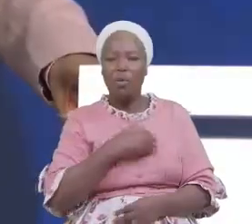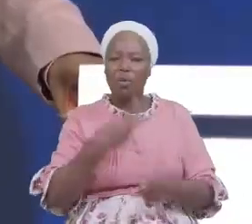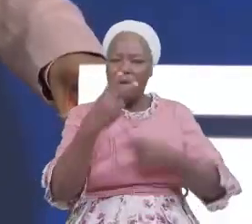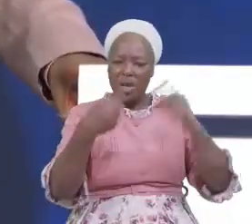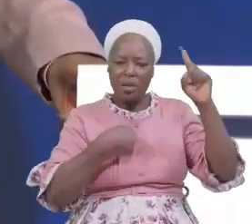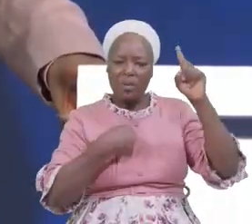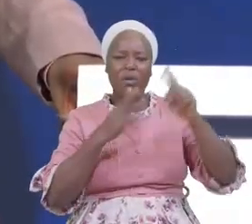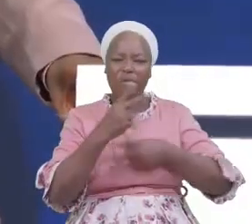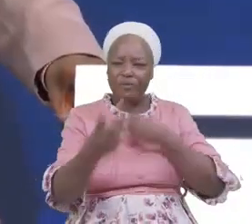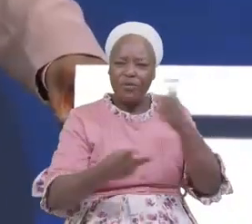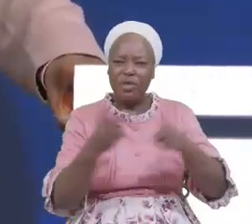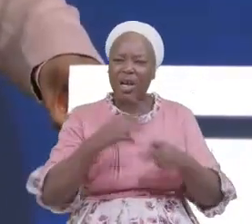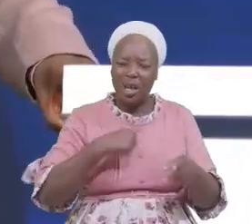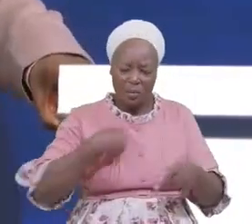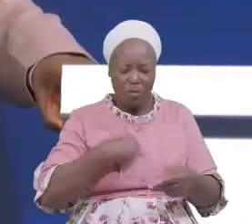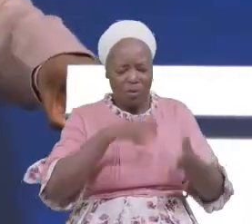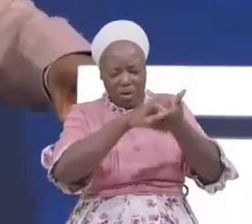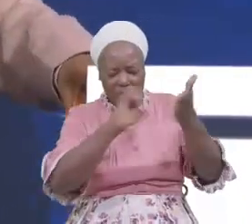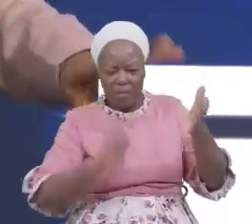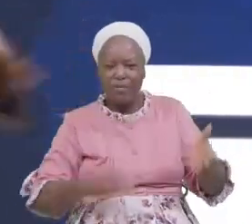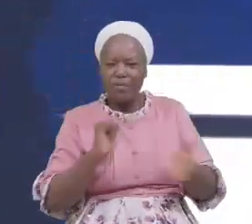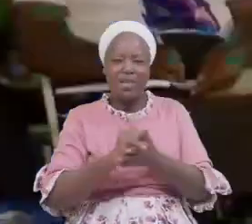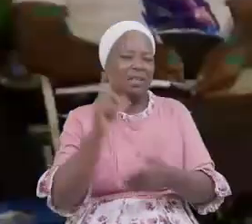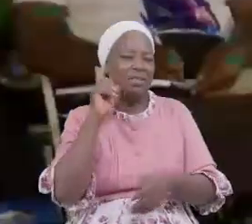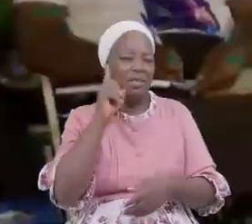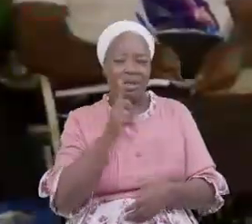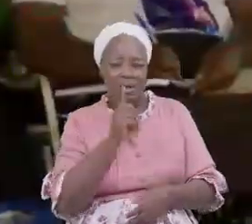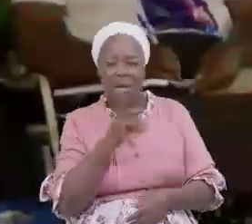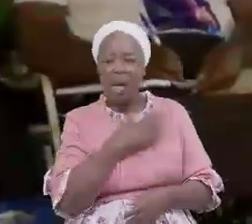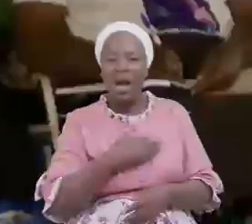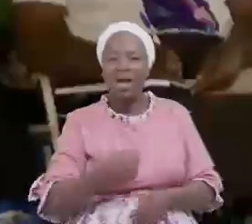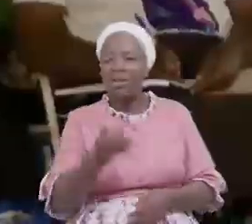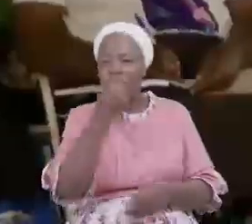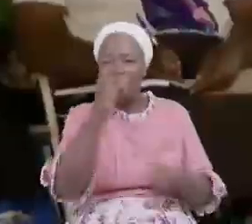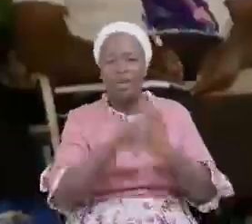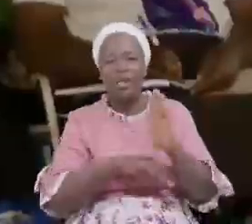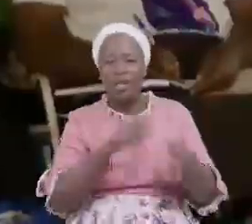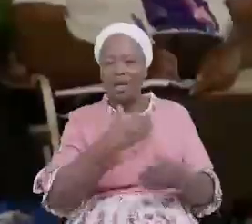the deafness away. It will be done tonight.